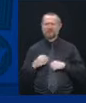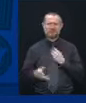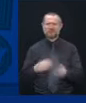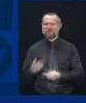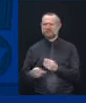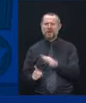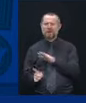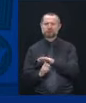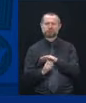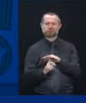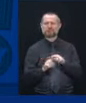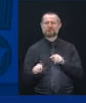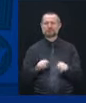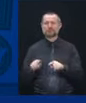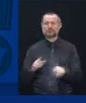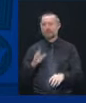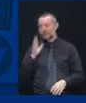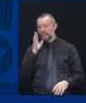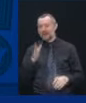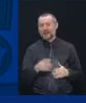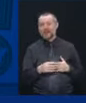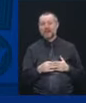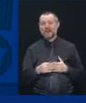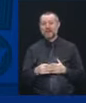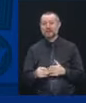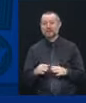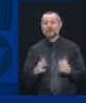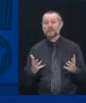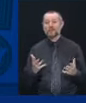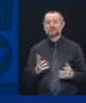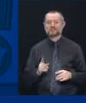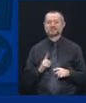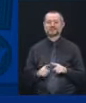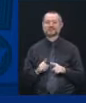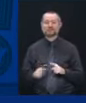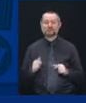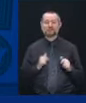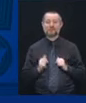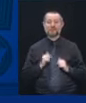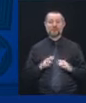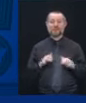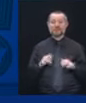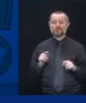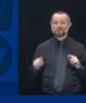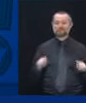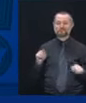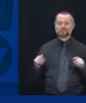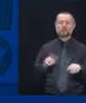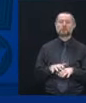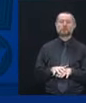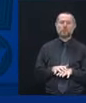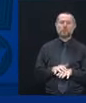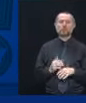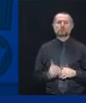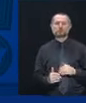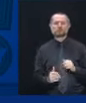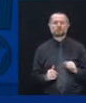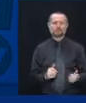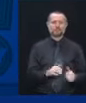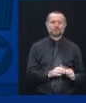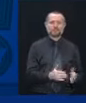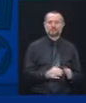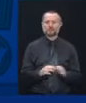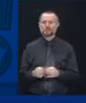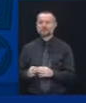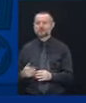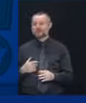the reopening of venues for arts. Again, our rapid testing, our testing